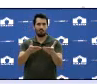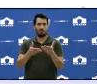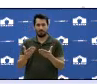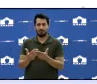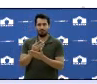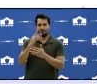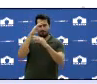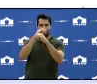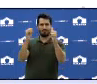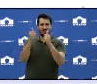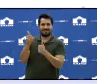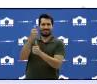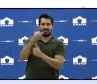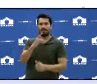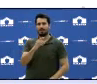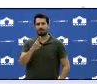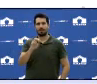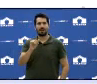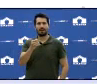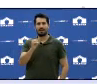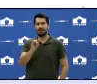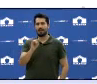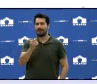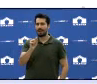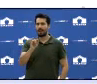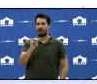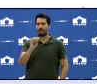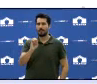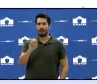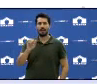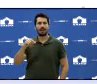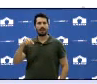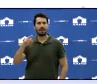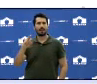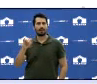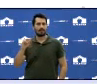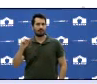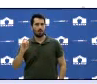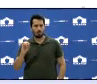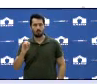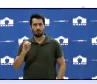new superintendent, Dr. Jaime Aquino. I'm really proud to introduce Dr. Aquino.